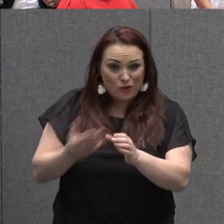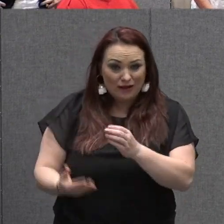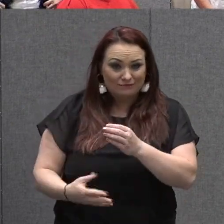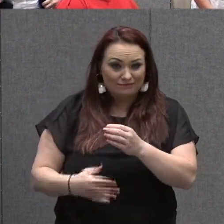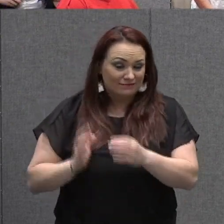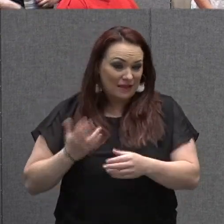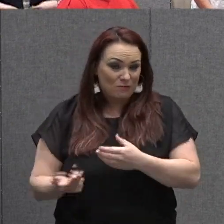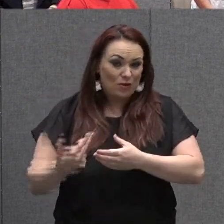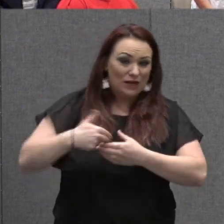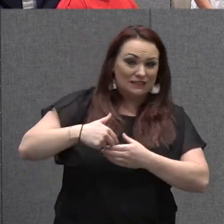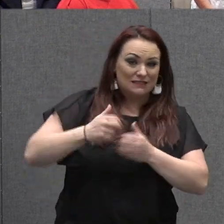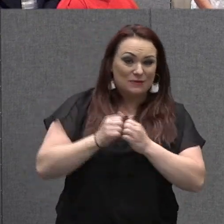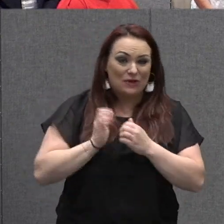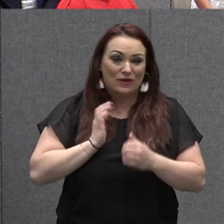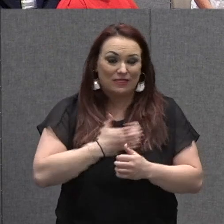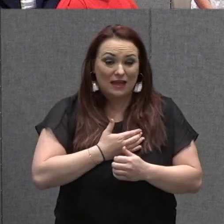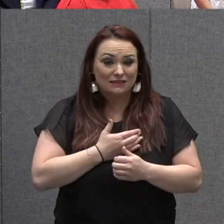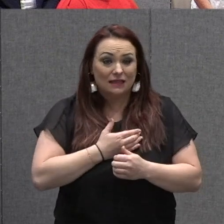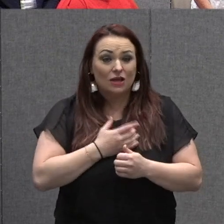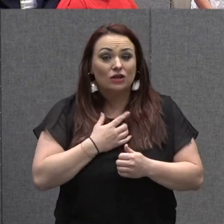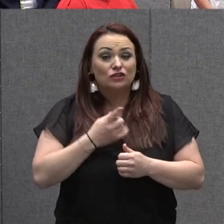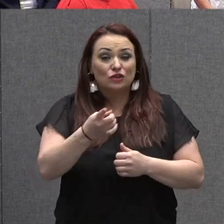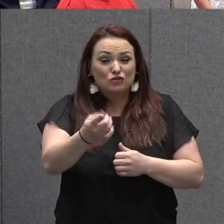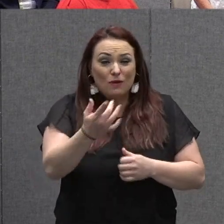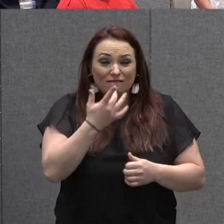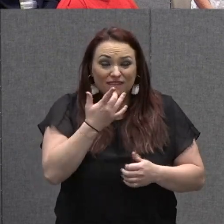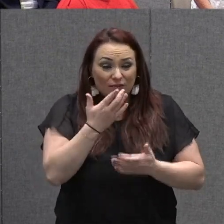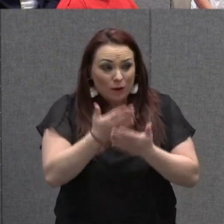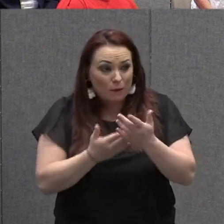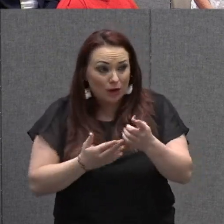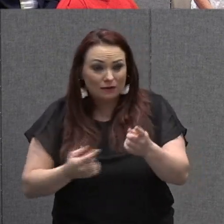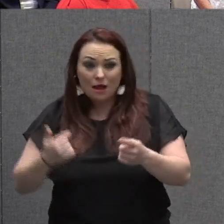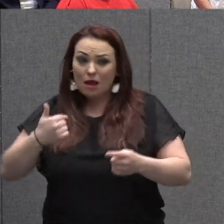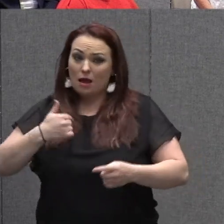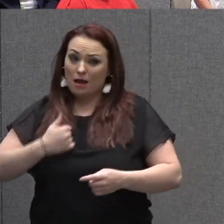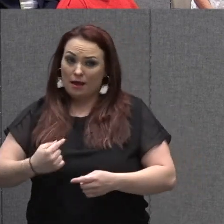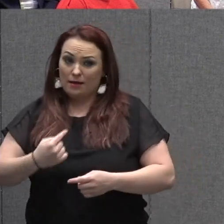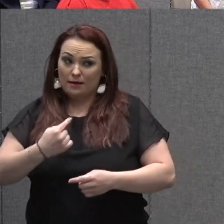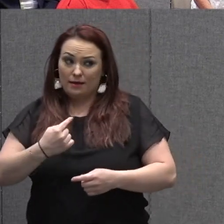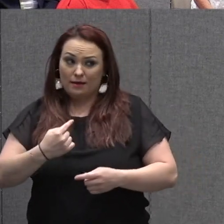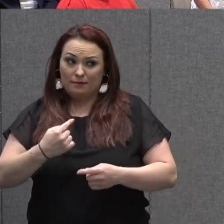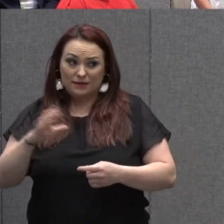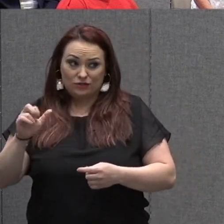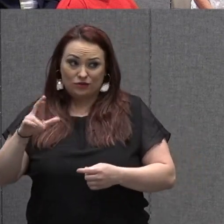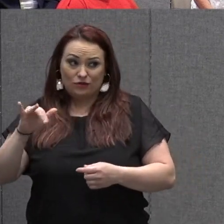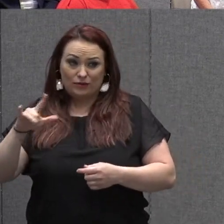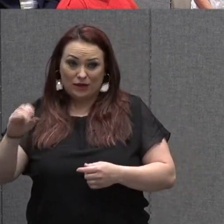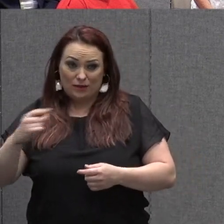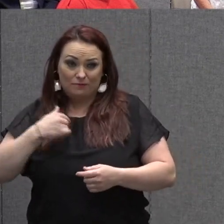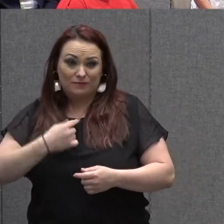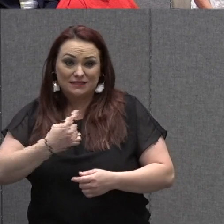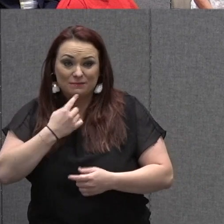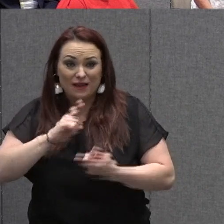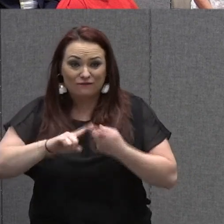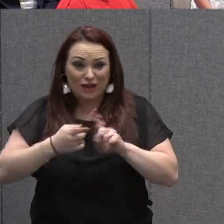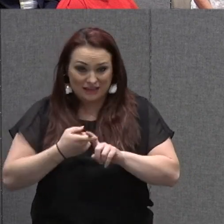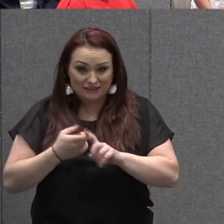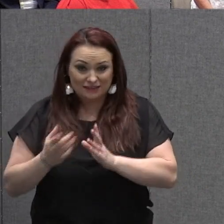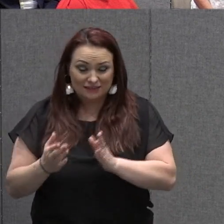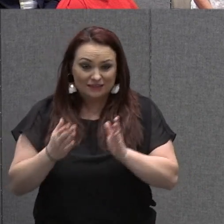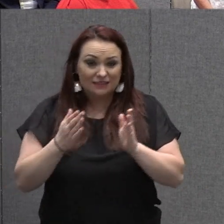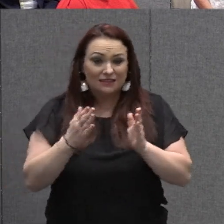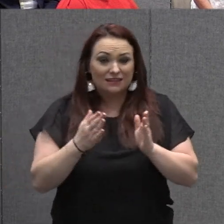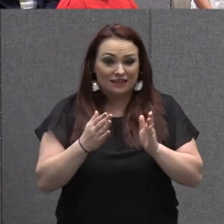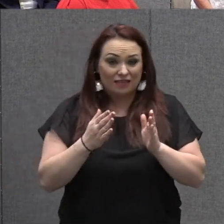is we're going to have you take your favorite part. So we've got Mr. Carrillo playing. I miss my